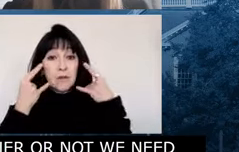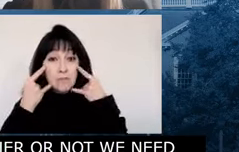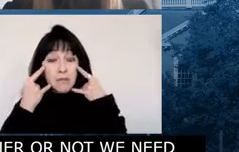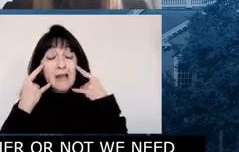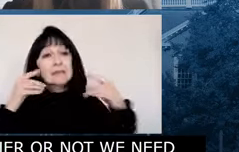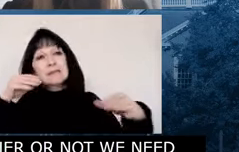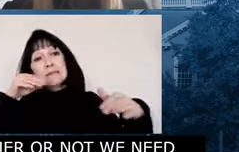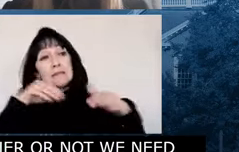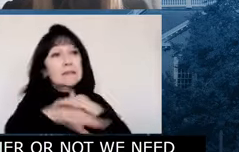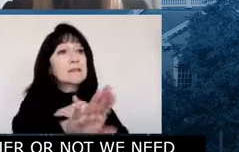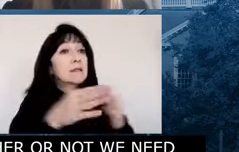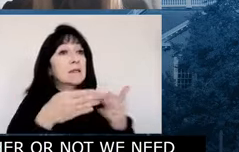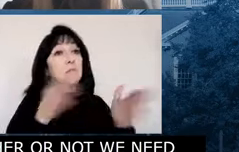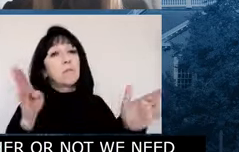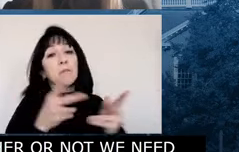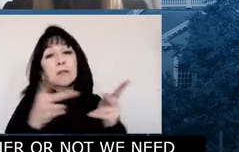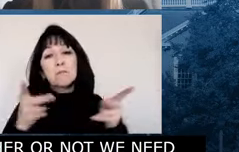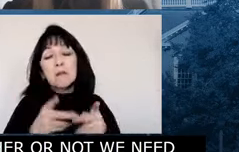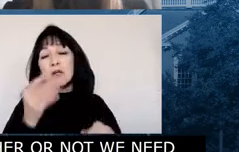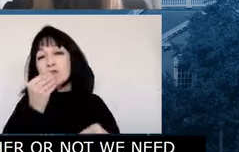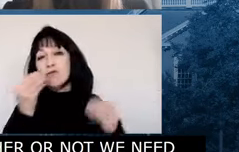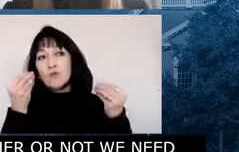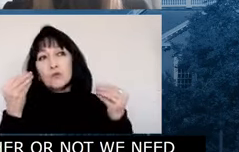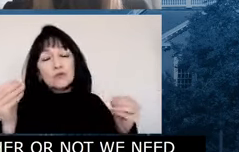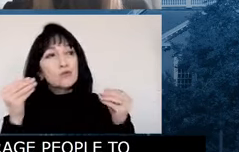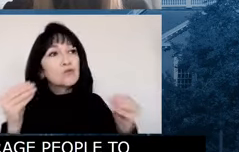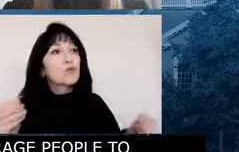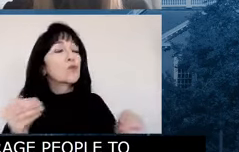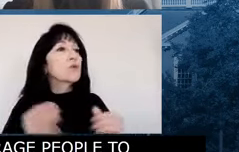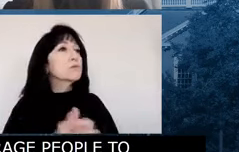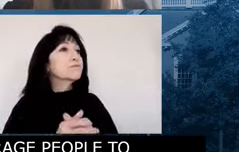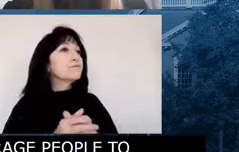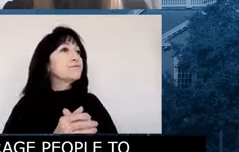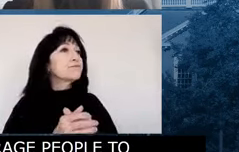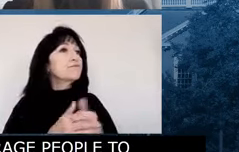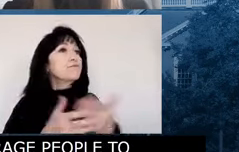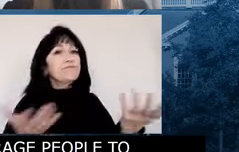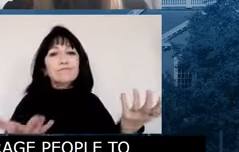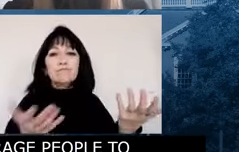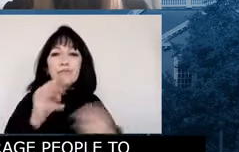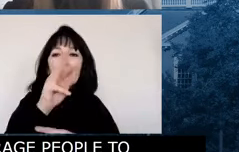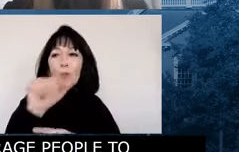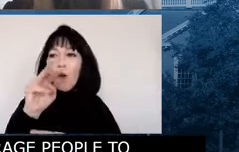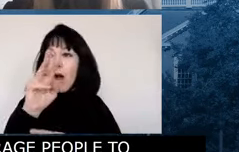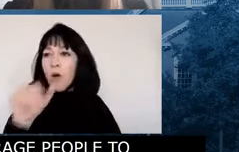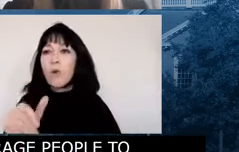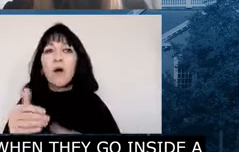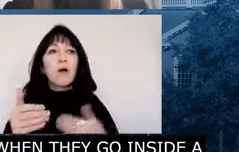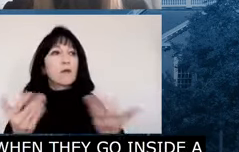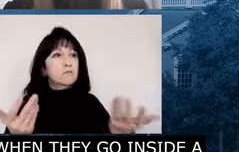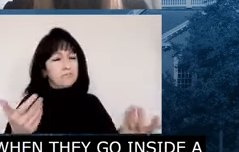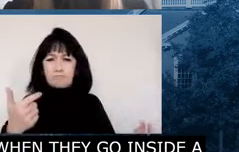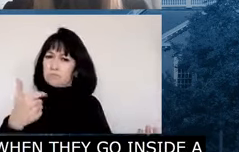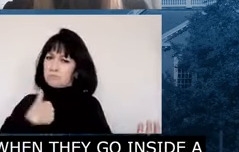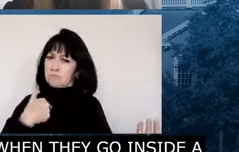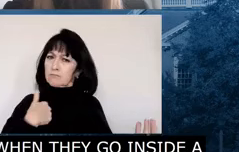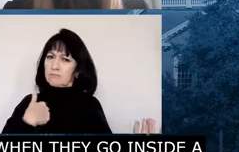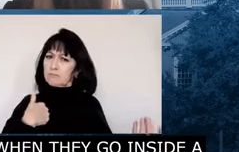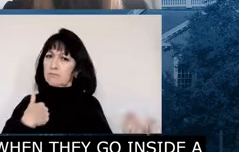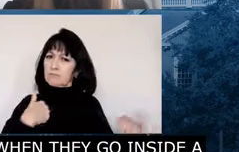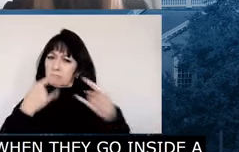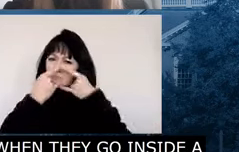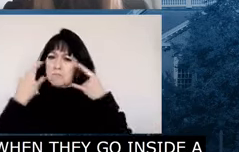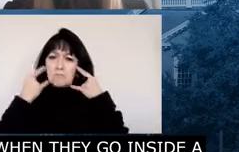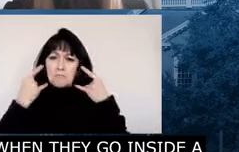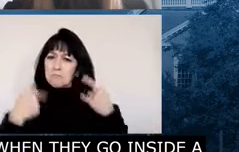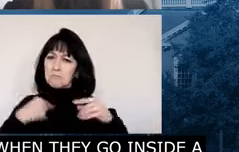a public place, your grocery store, your convenience store. I do it just out of respect for the employees who are